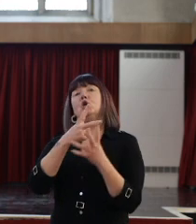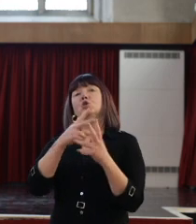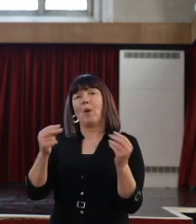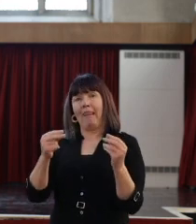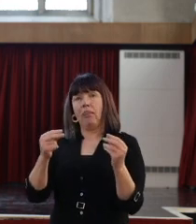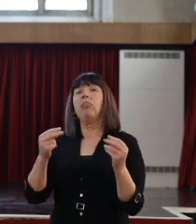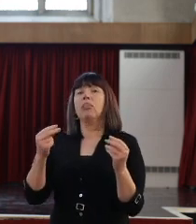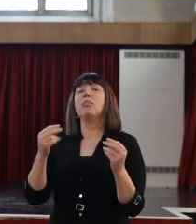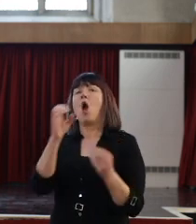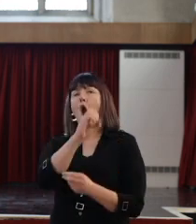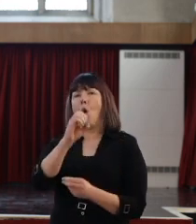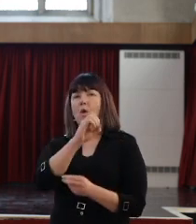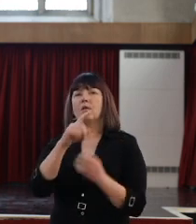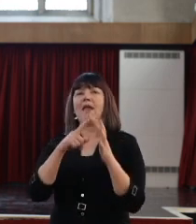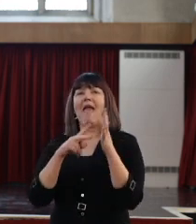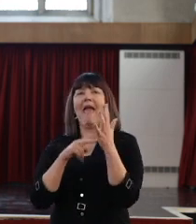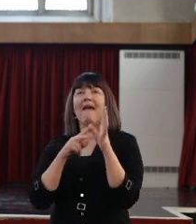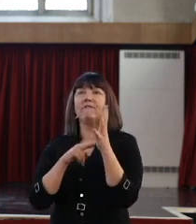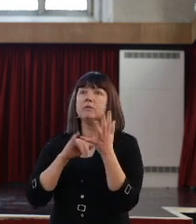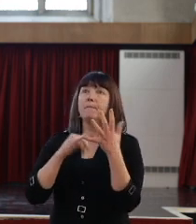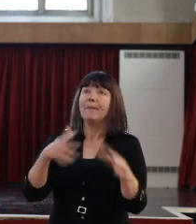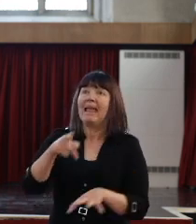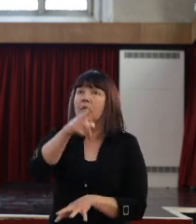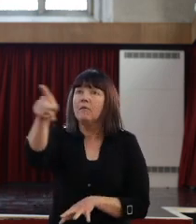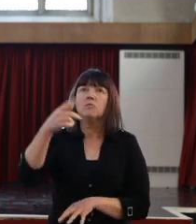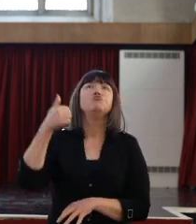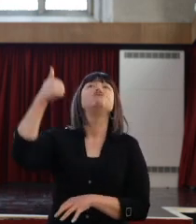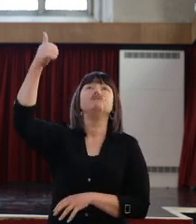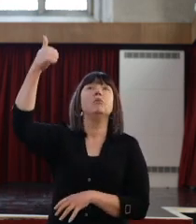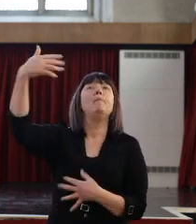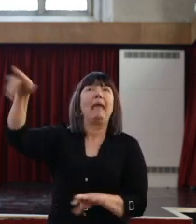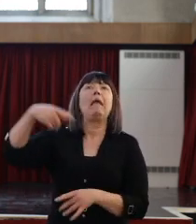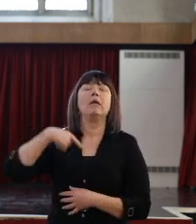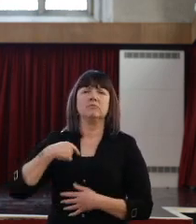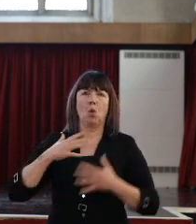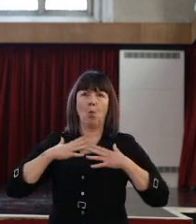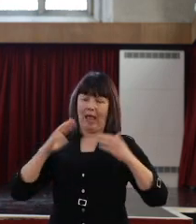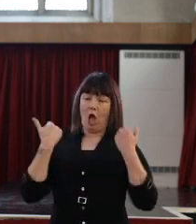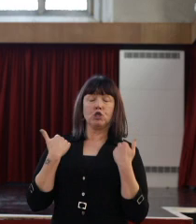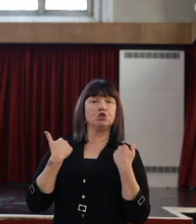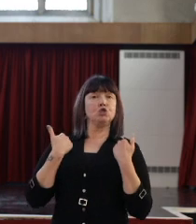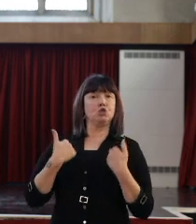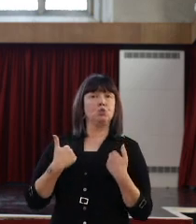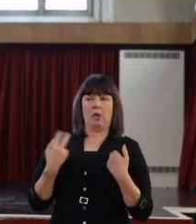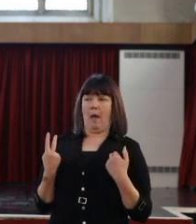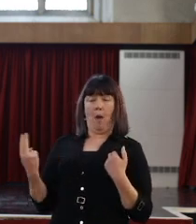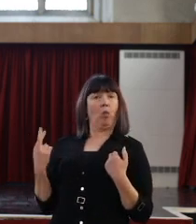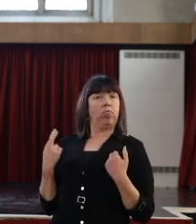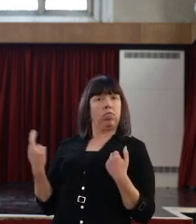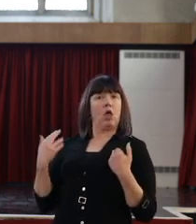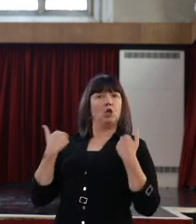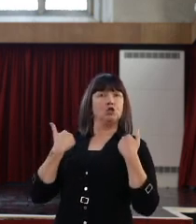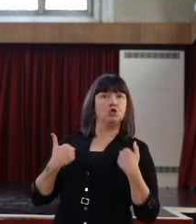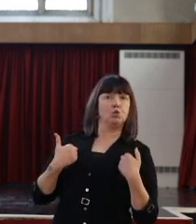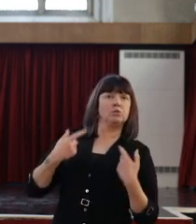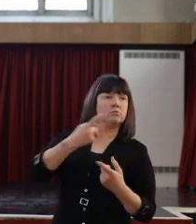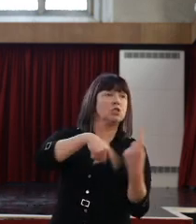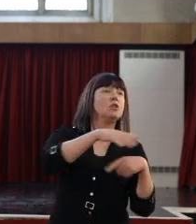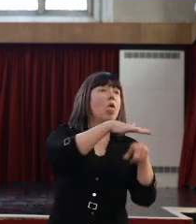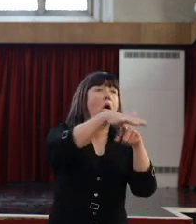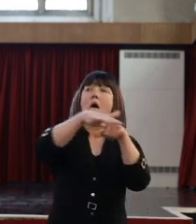Nimmo Twins, fine. If you haven't seen the Nimmo Twins, basically we dress in suits and get paid to ridicule the people of